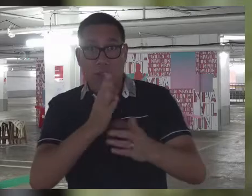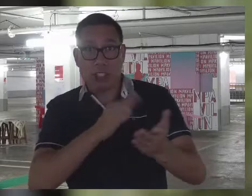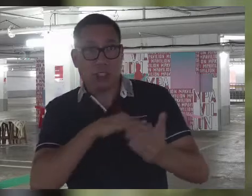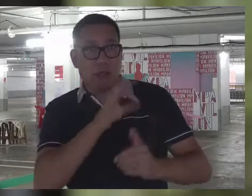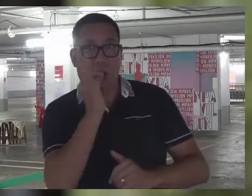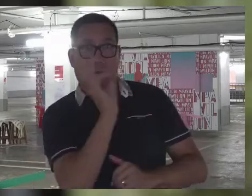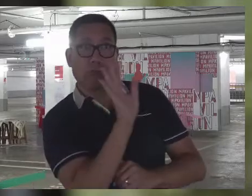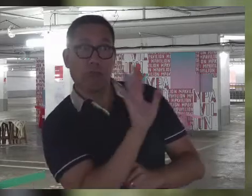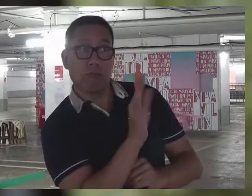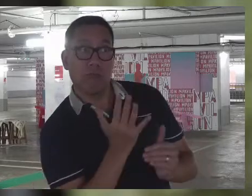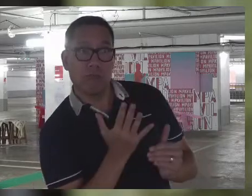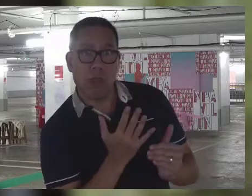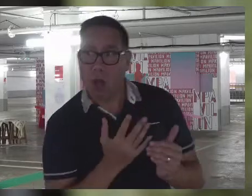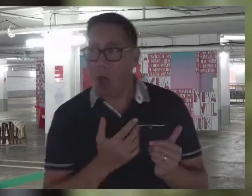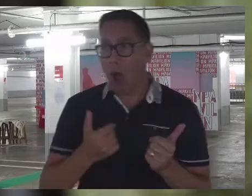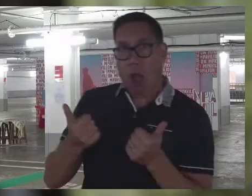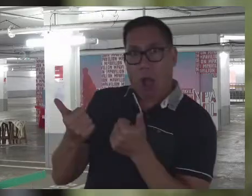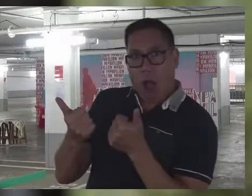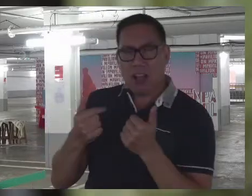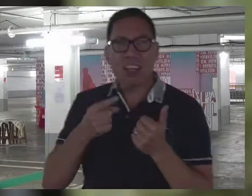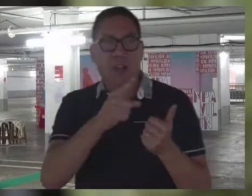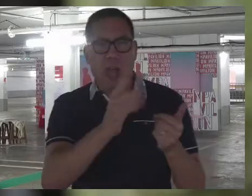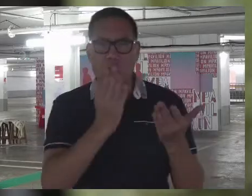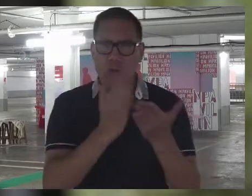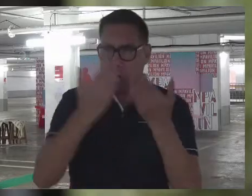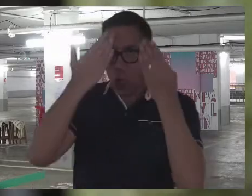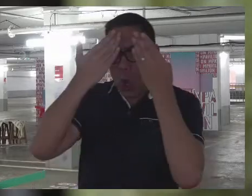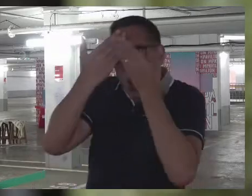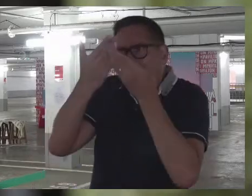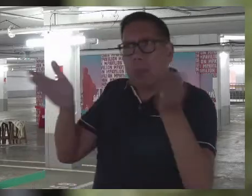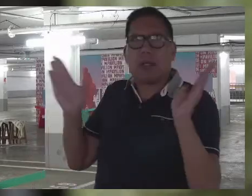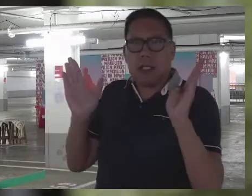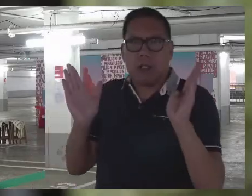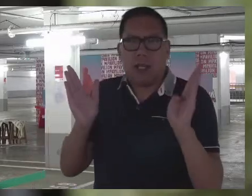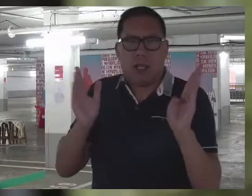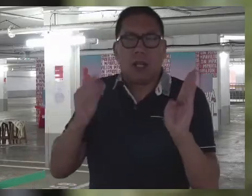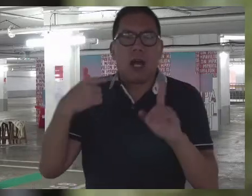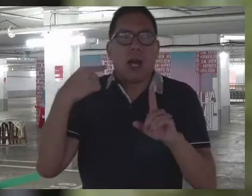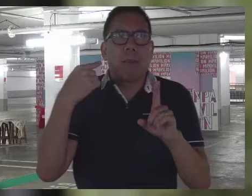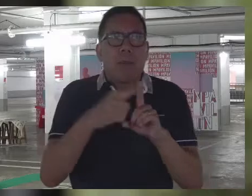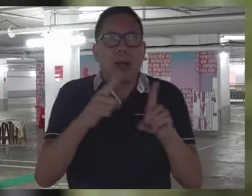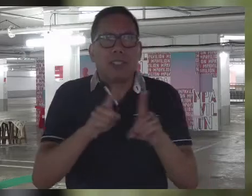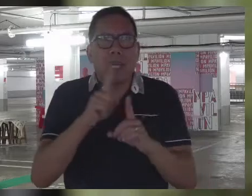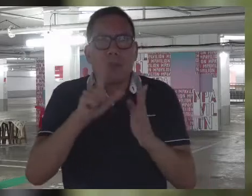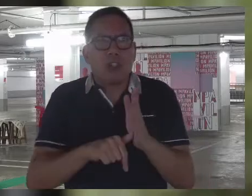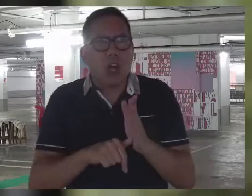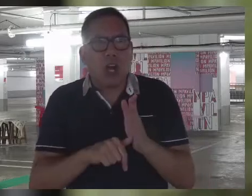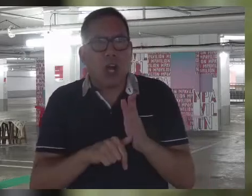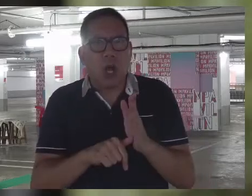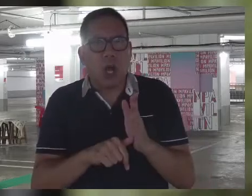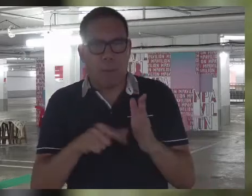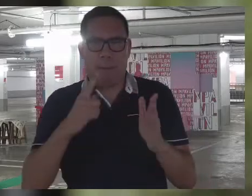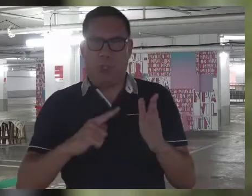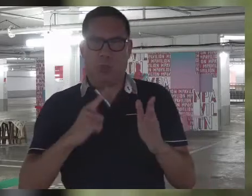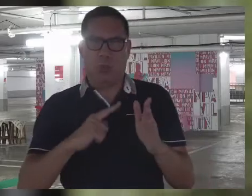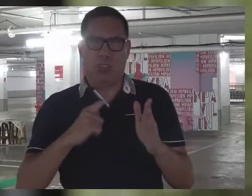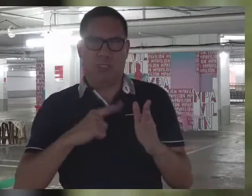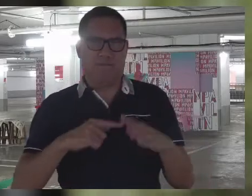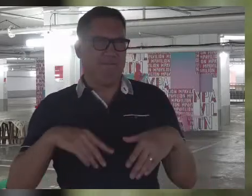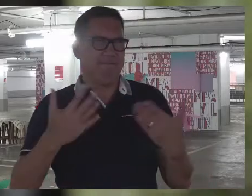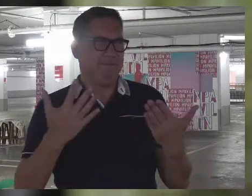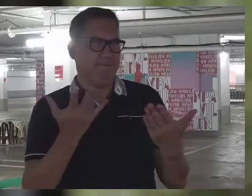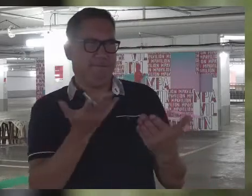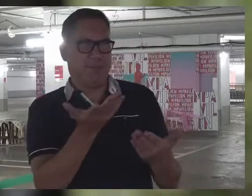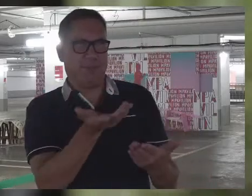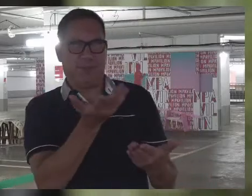they were sort of, they were surprisingly open in many ways, but also, given the nature of any sort